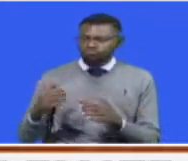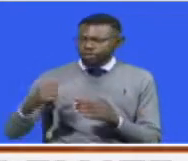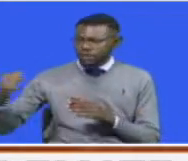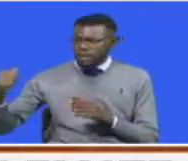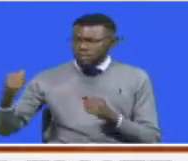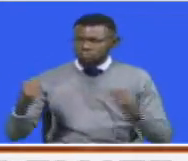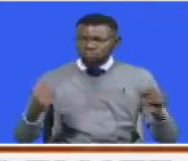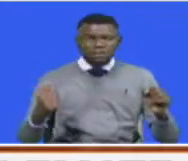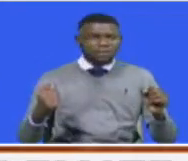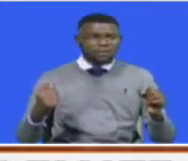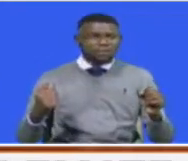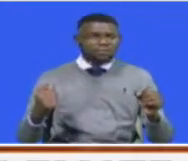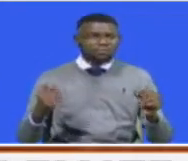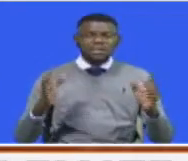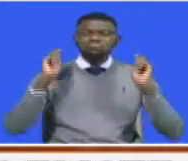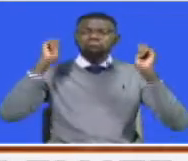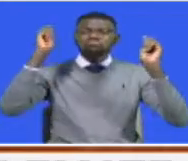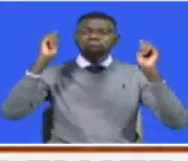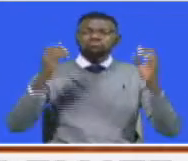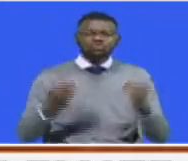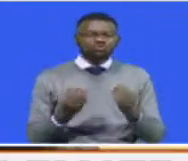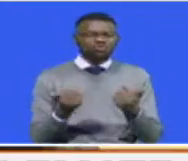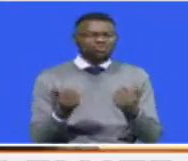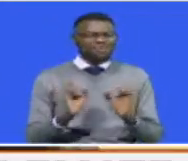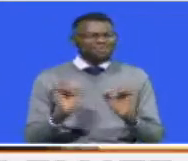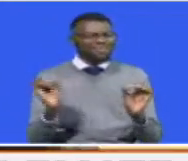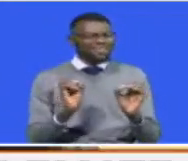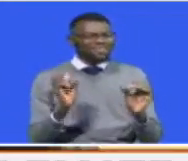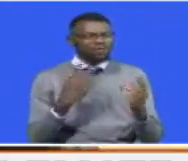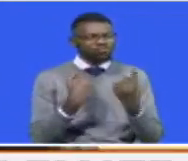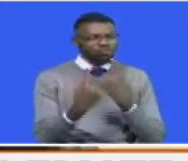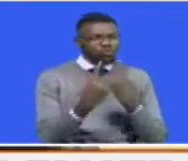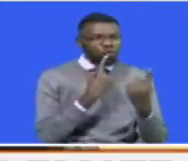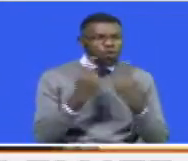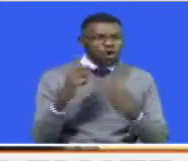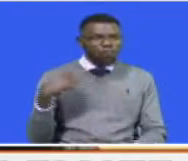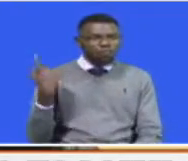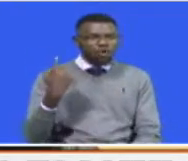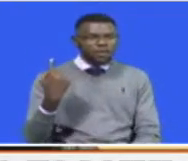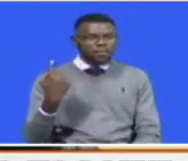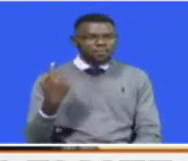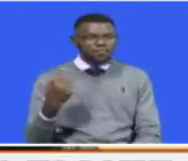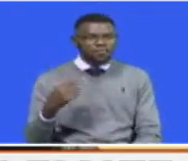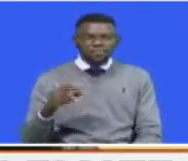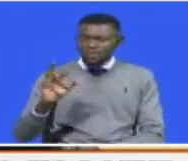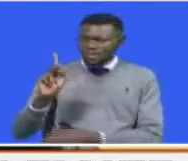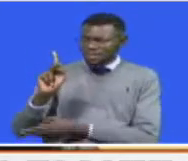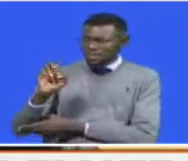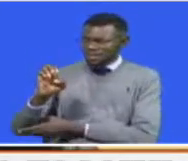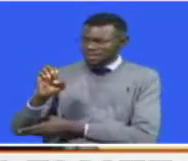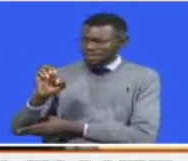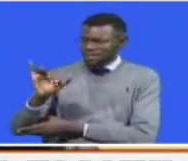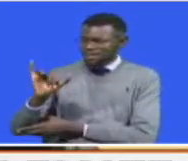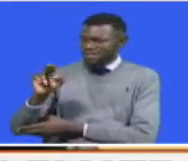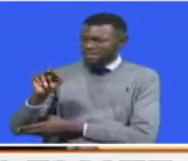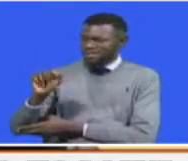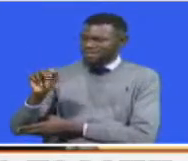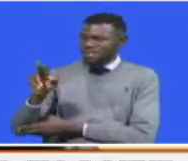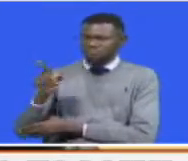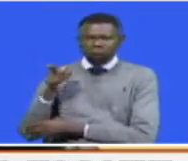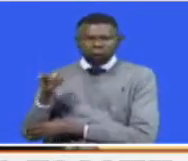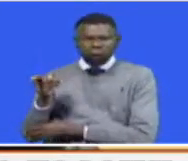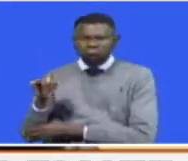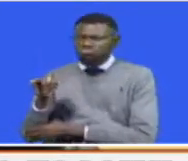sides is not demos. It will be talks. The objection to Honorable Keynan is an issue of principle.